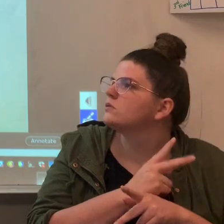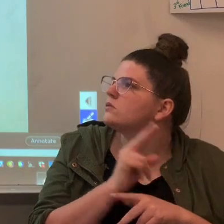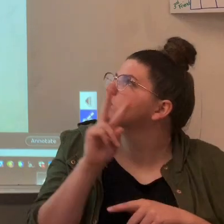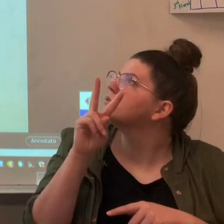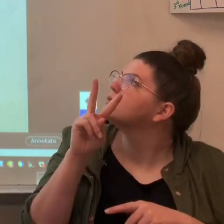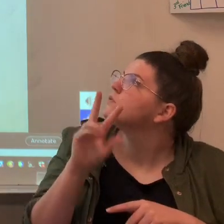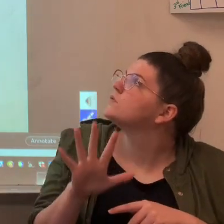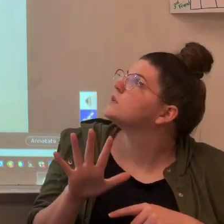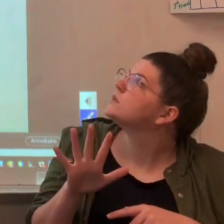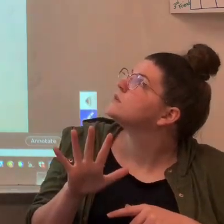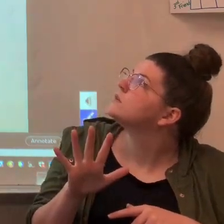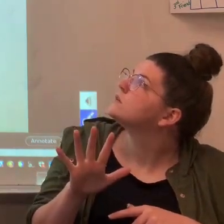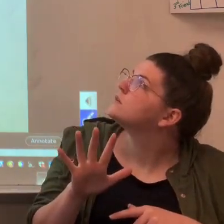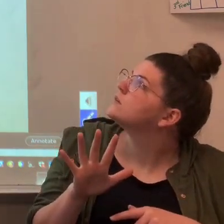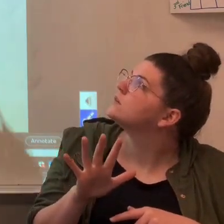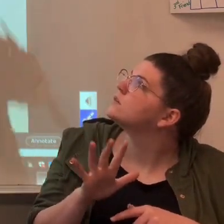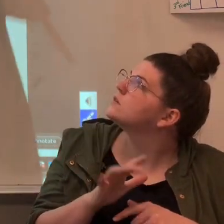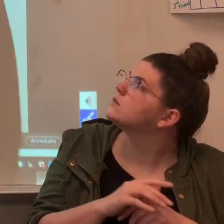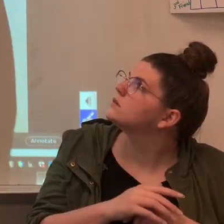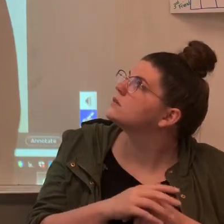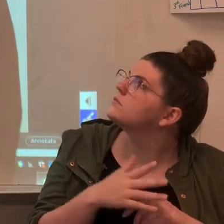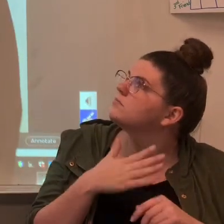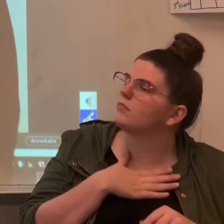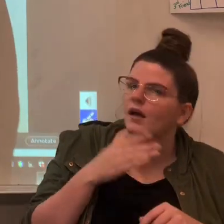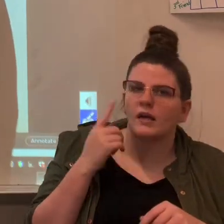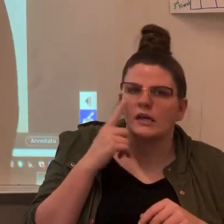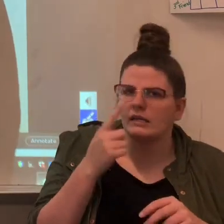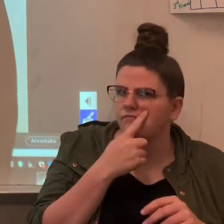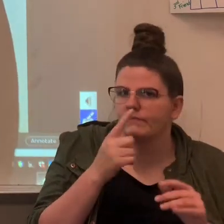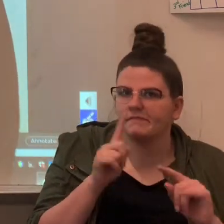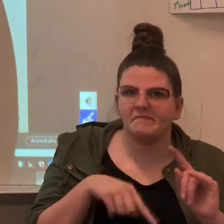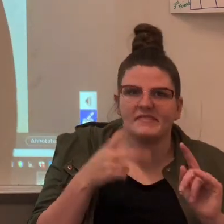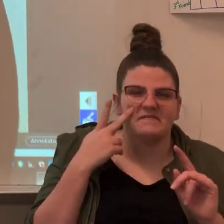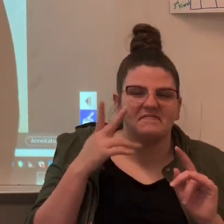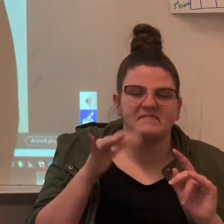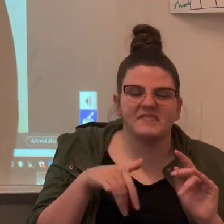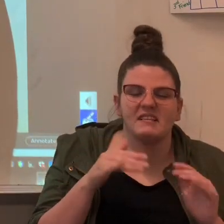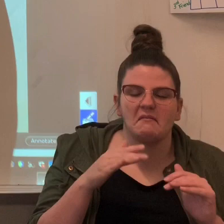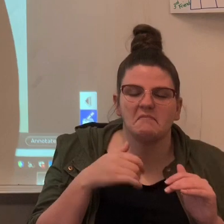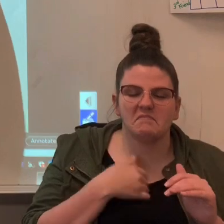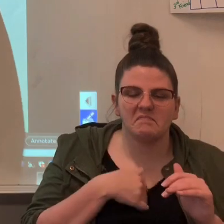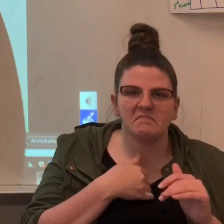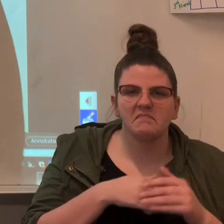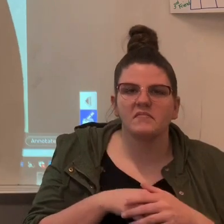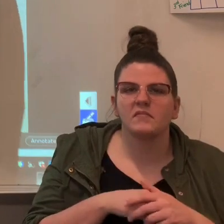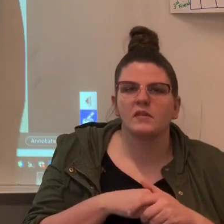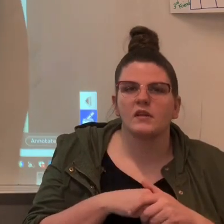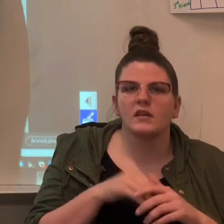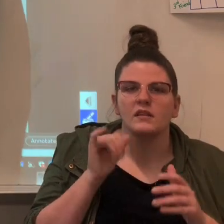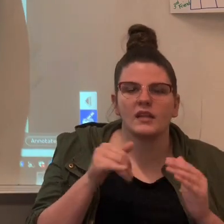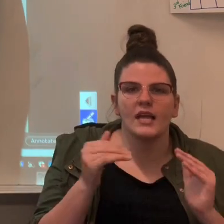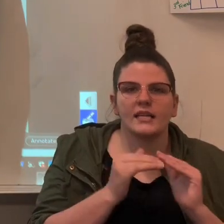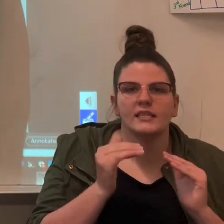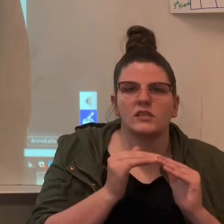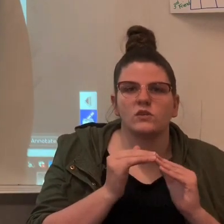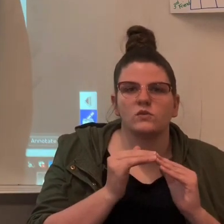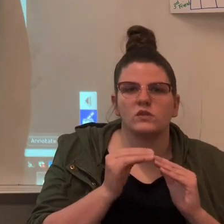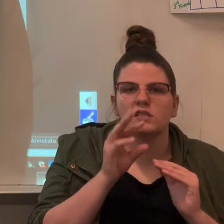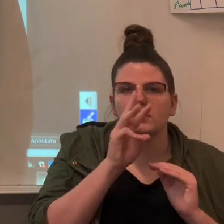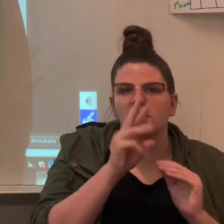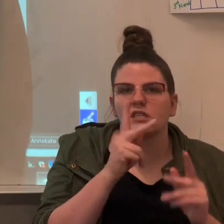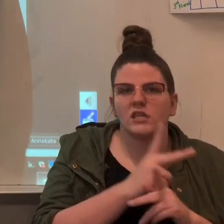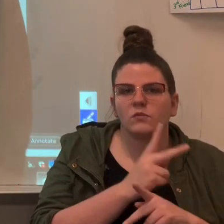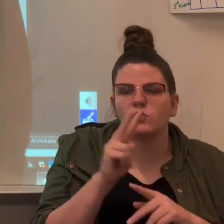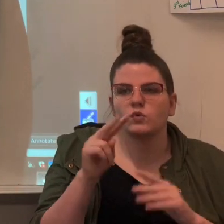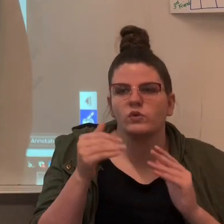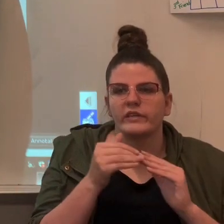2/5. Sorry, my eyes couldn't see that one. Times 2/5, which would equal 6 times 2 is 12.